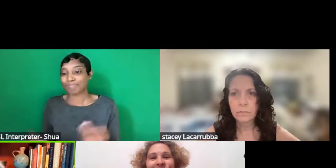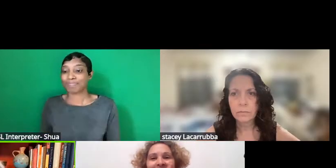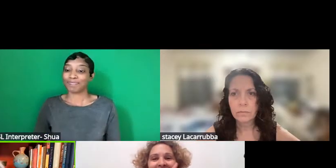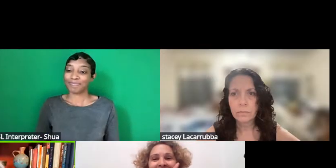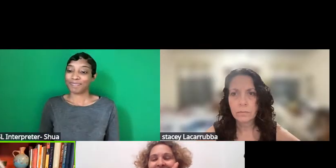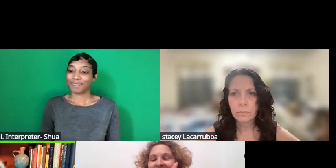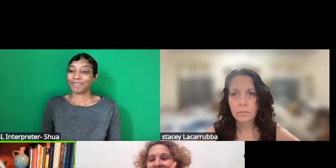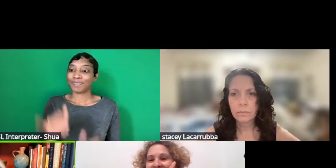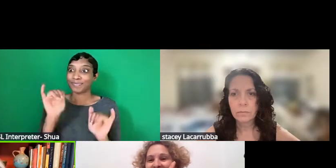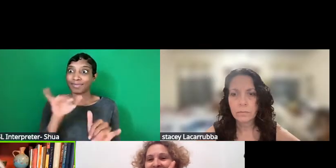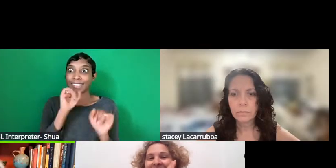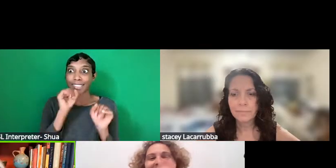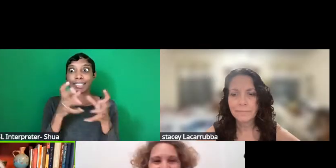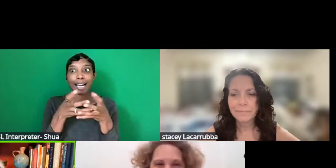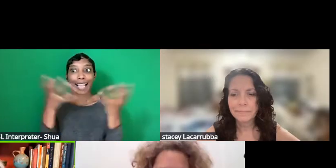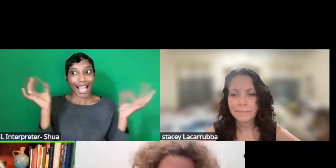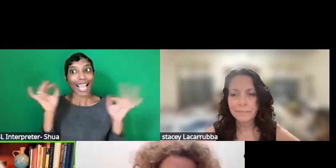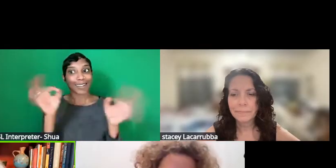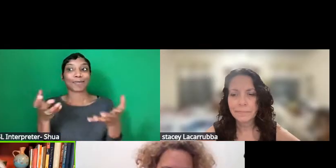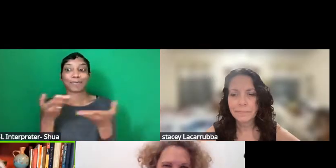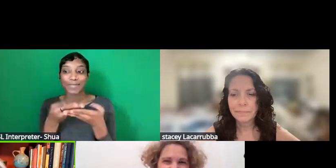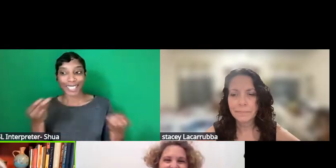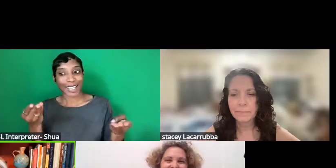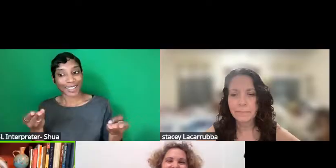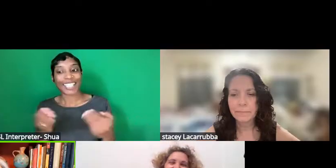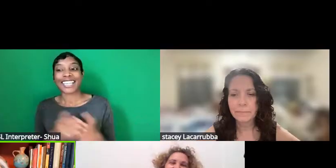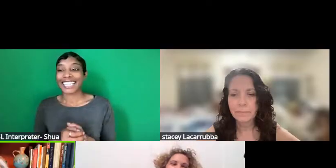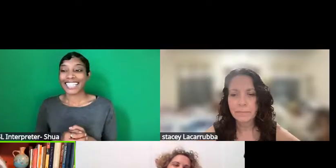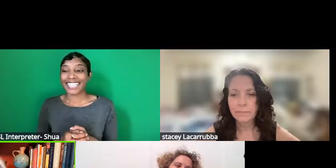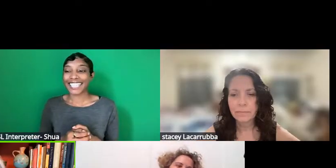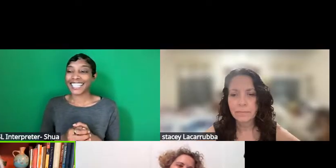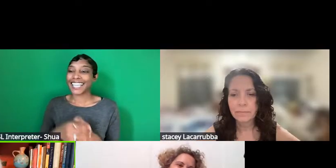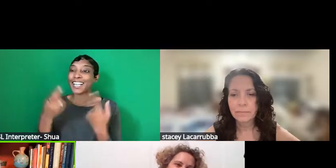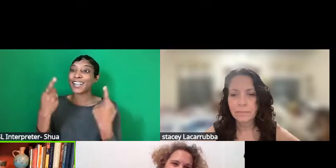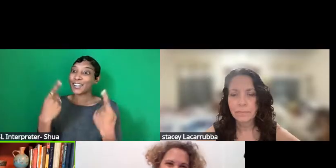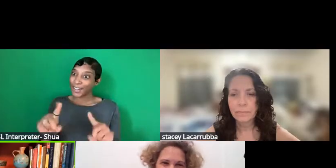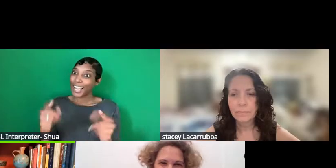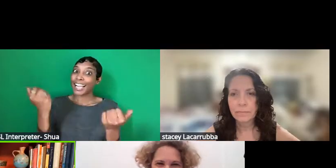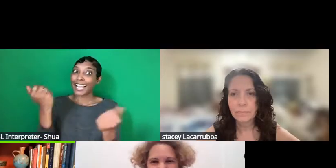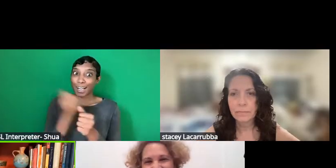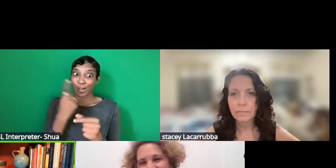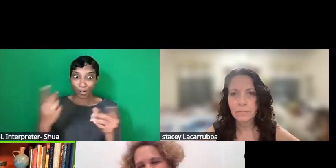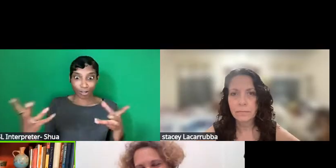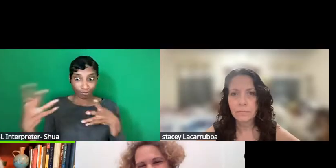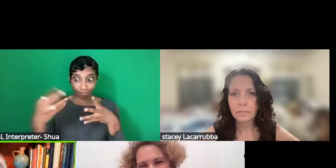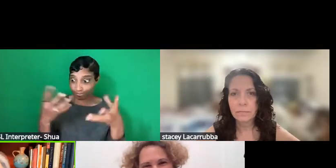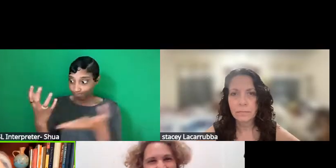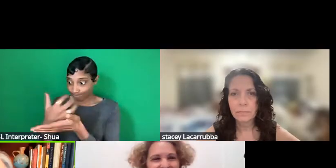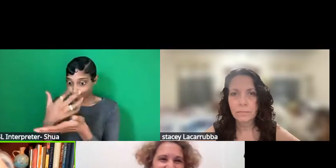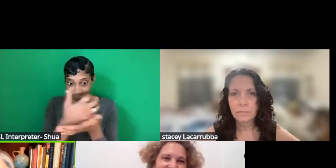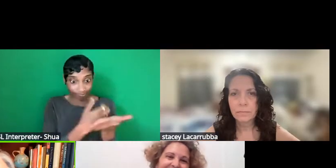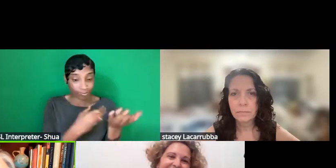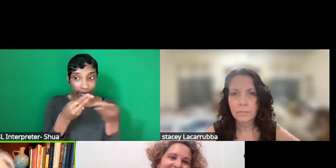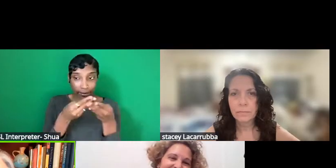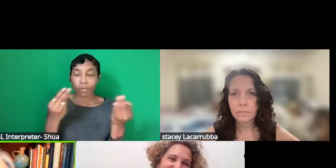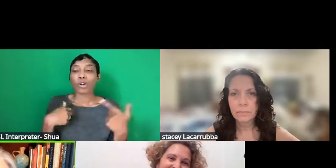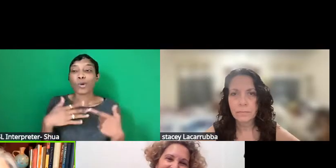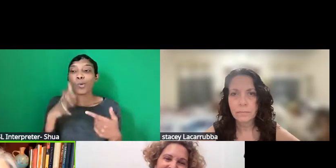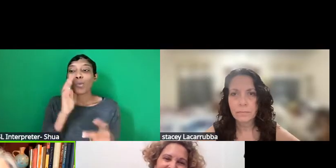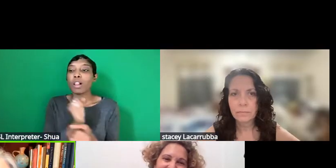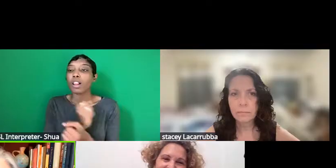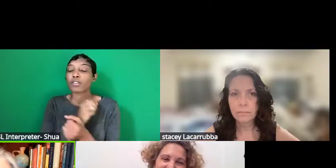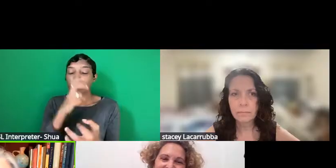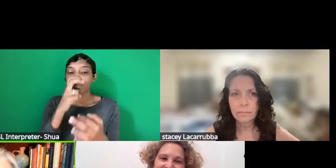That is a lot of material. So while everyone is gathering, I would love to jump in